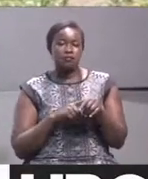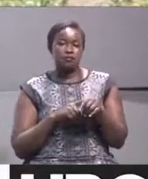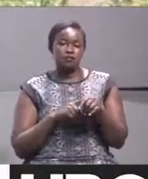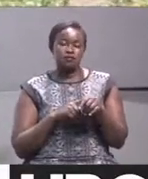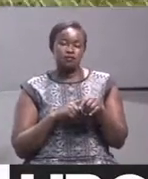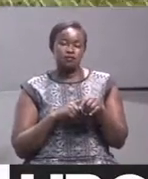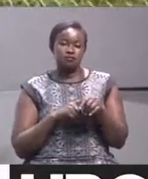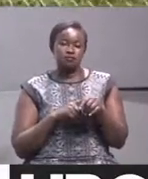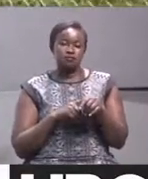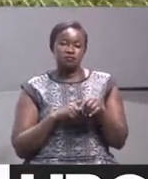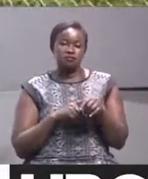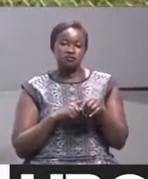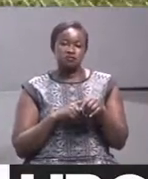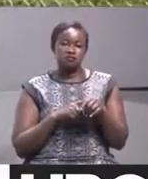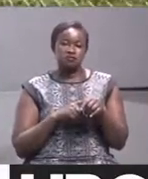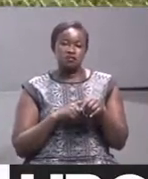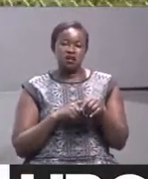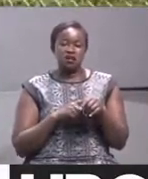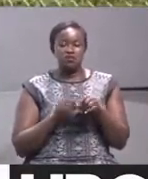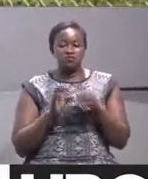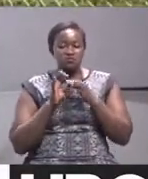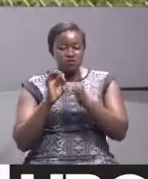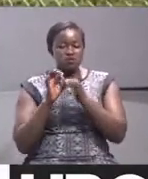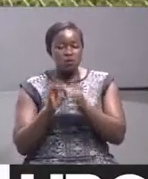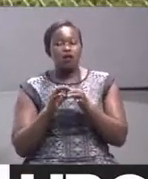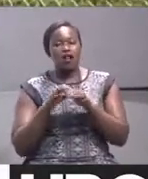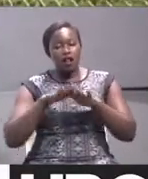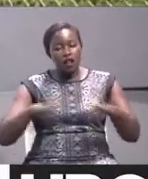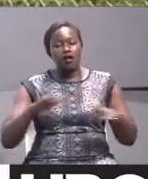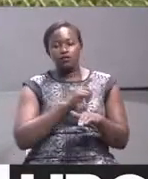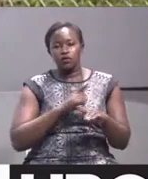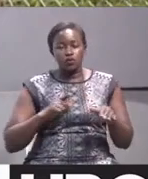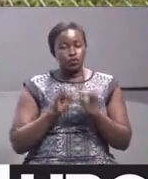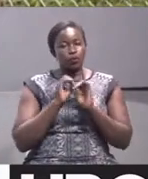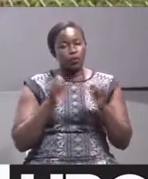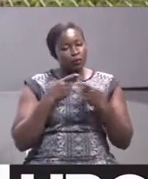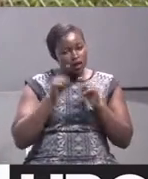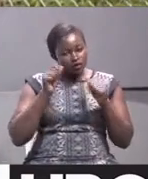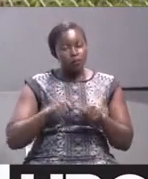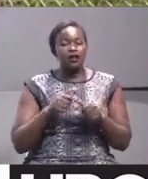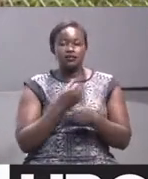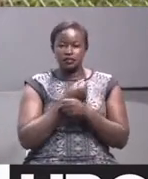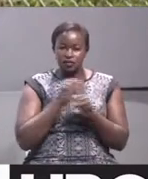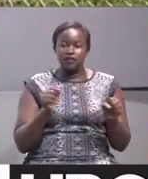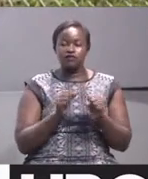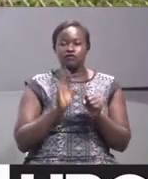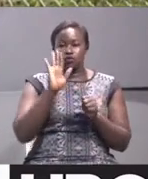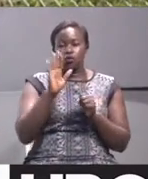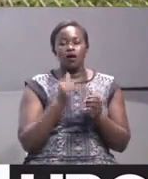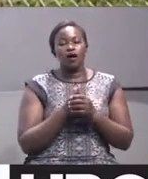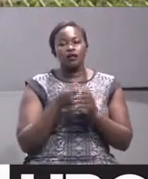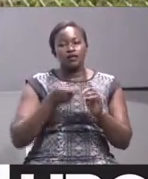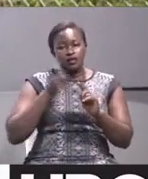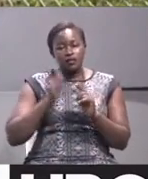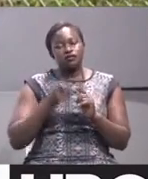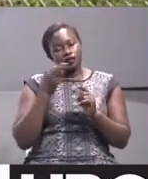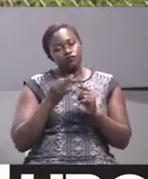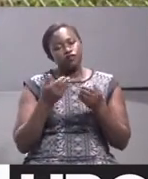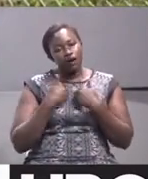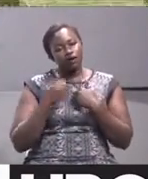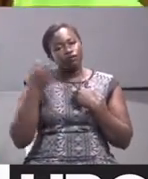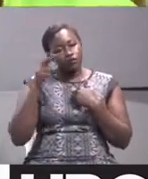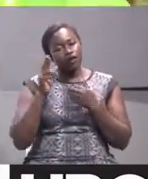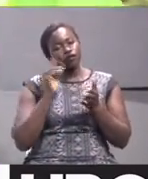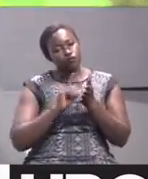a casual relationship with the landlord. But you need to secure your tenancy by having proper document and your Chibanja